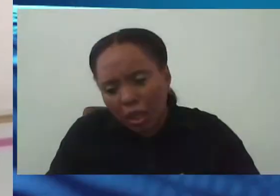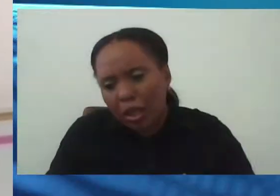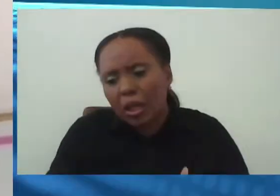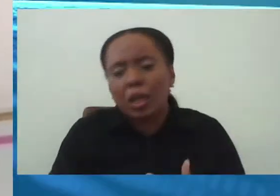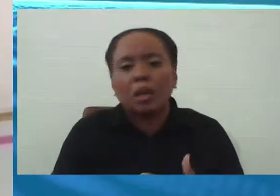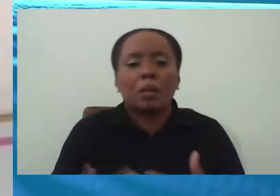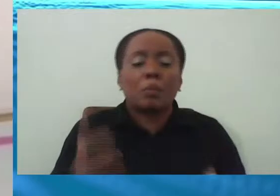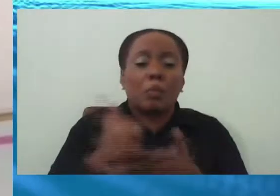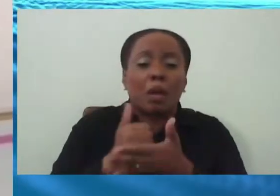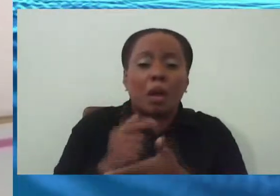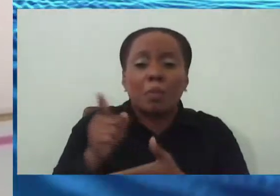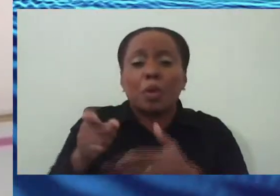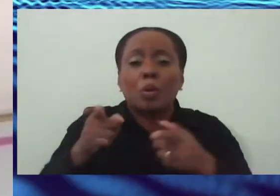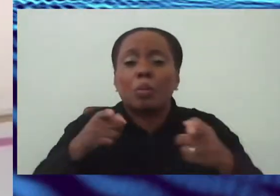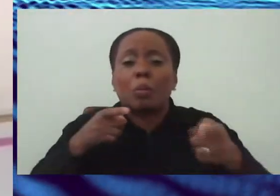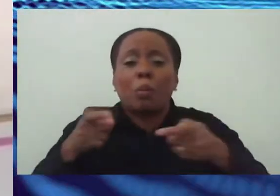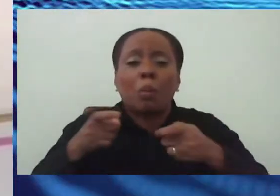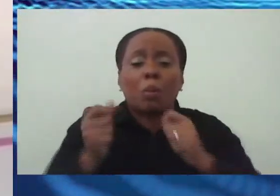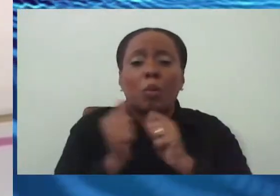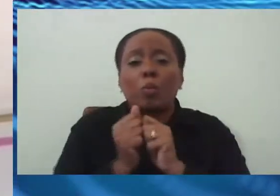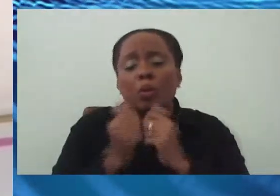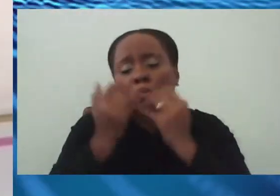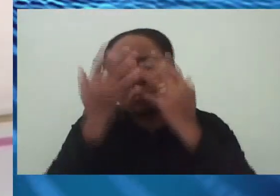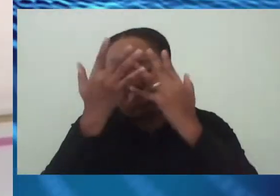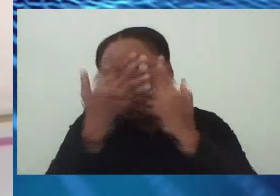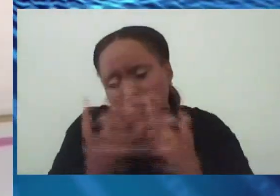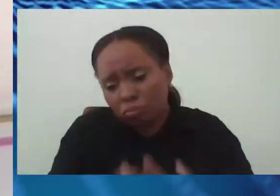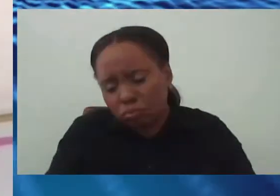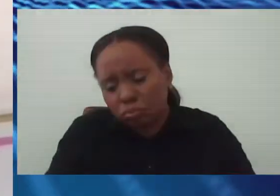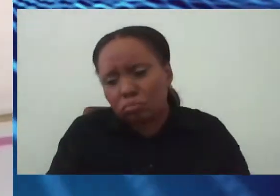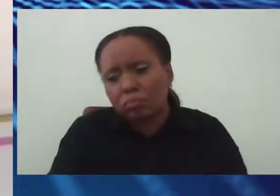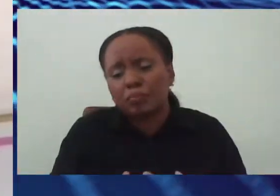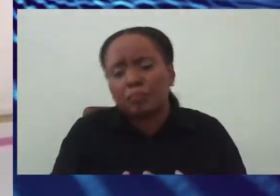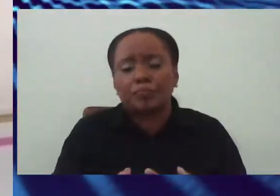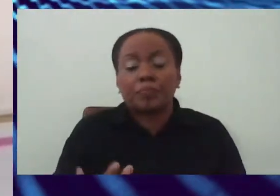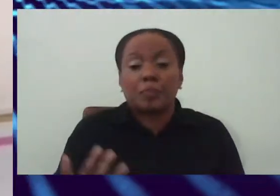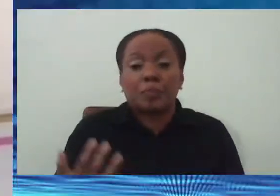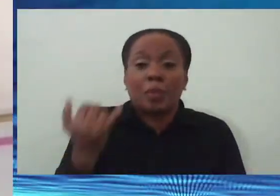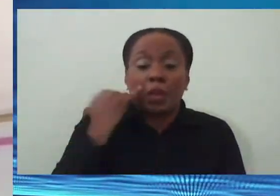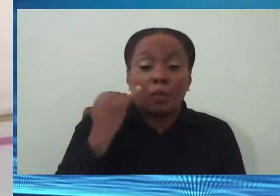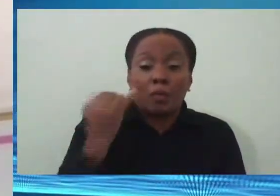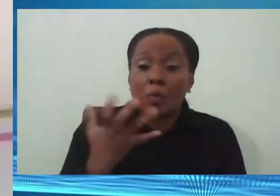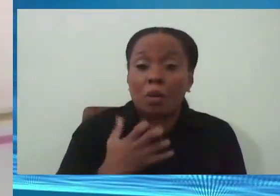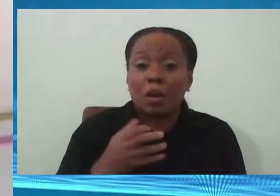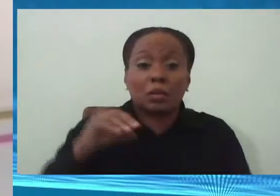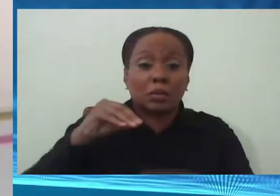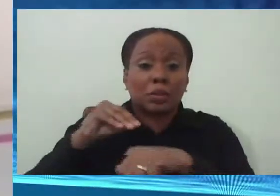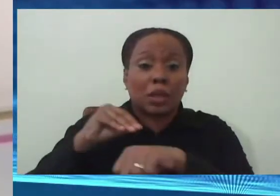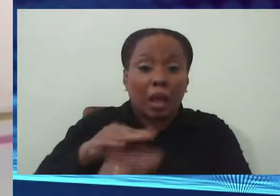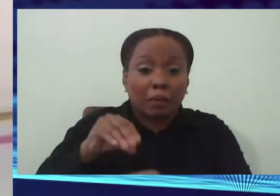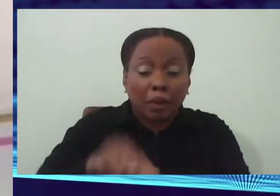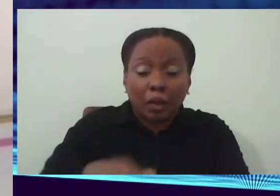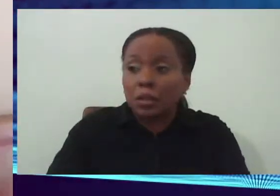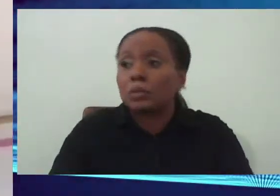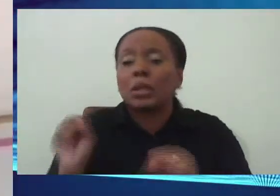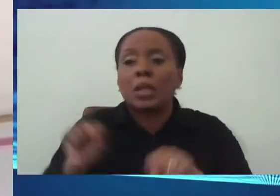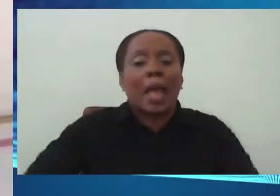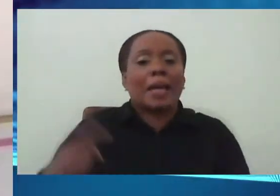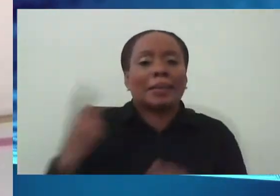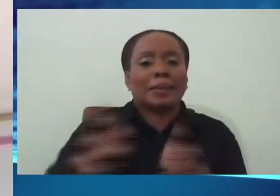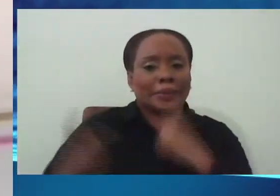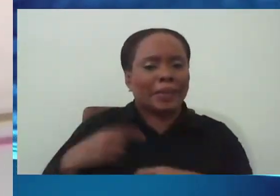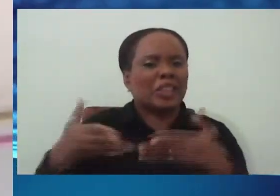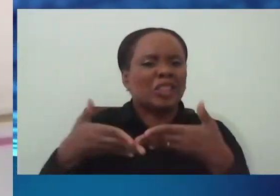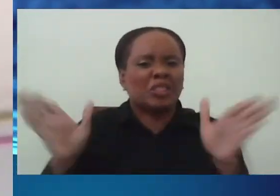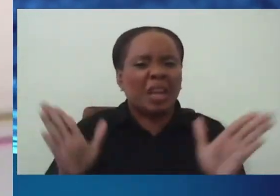want to zero in on any of those particular things, if persons want to ask advice on any of those things, I mean, not generally,